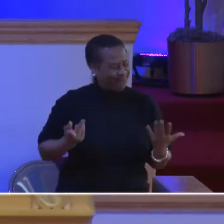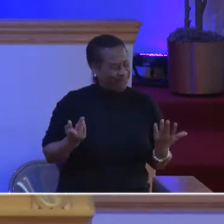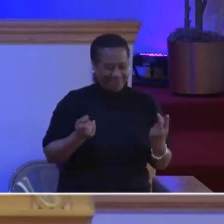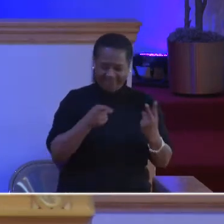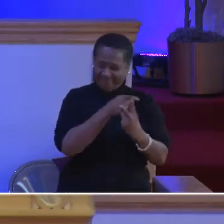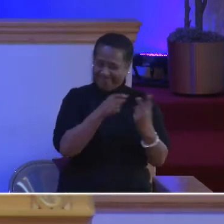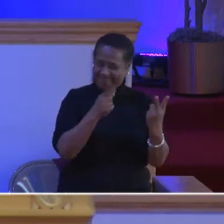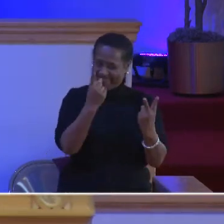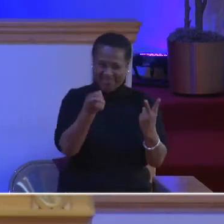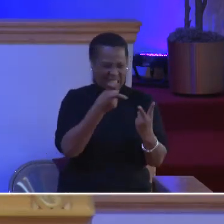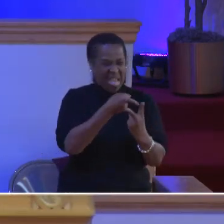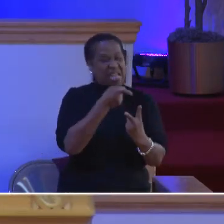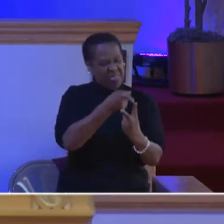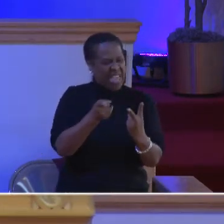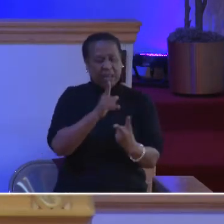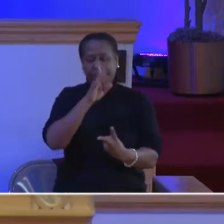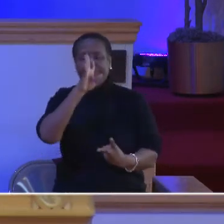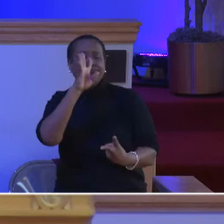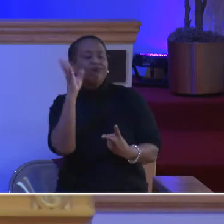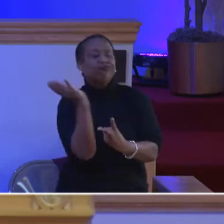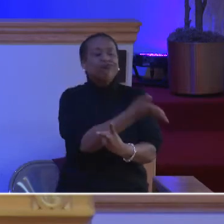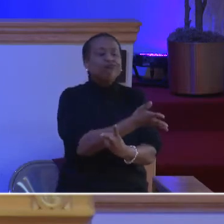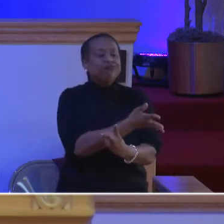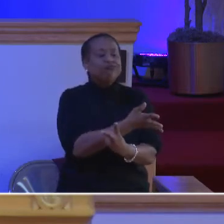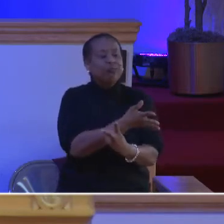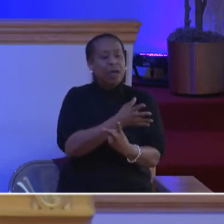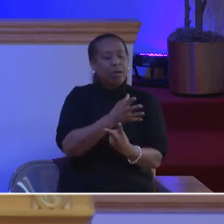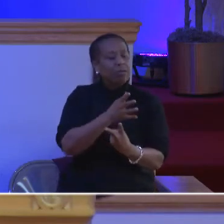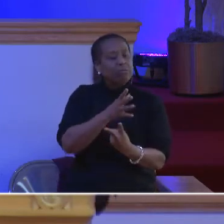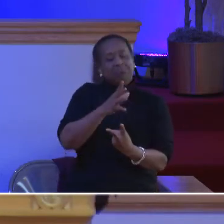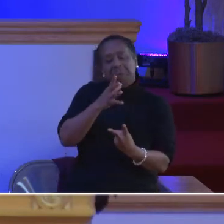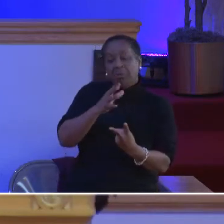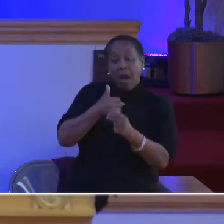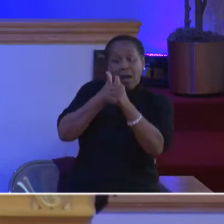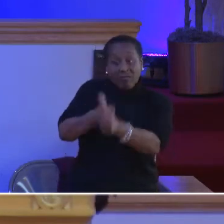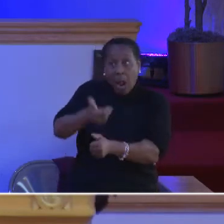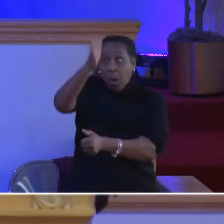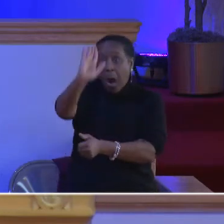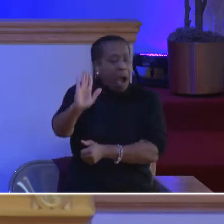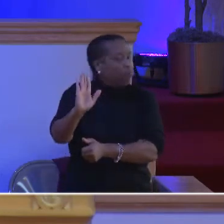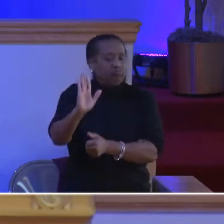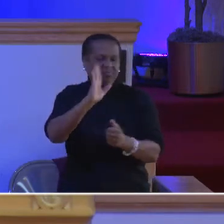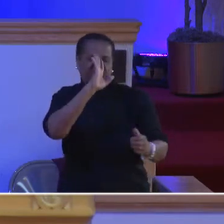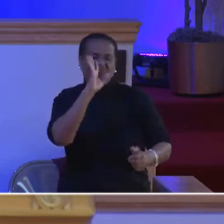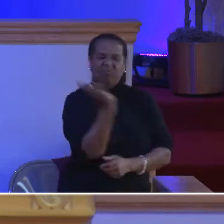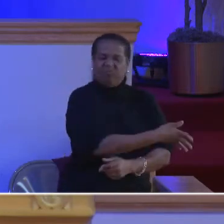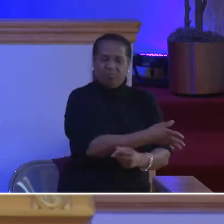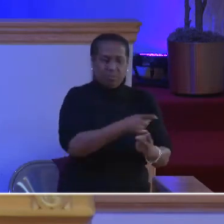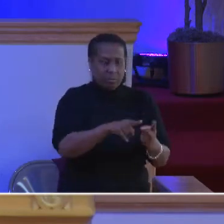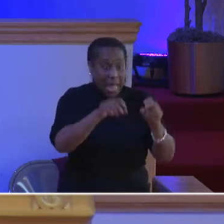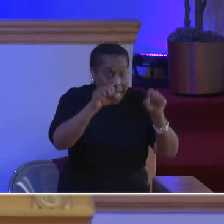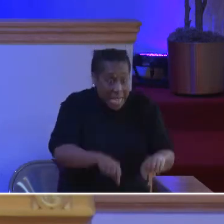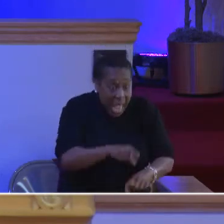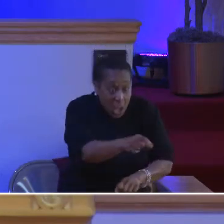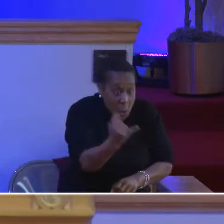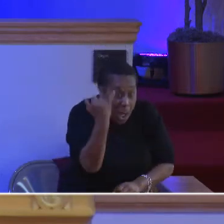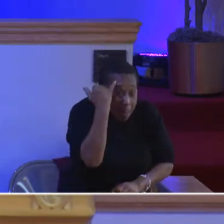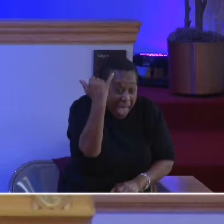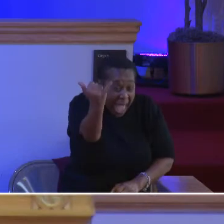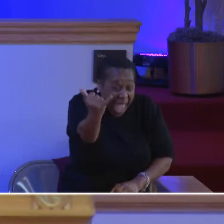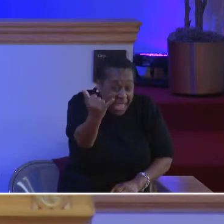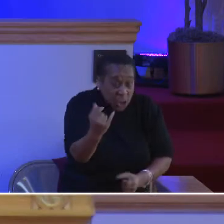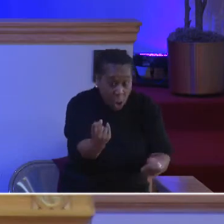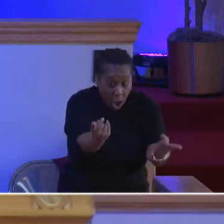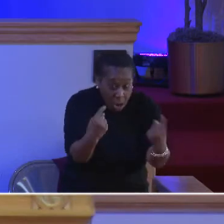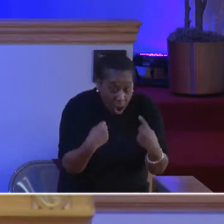has walked away from the witness of the word of God. Can you imagine coming